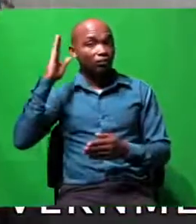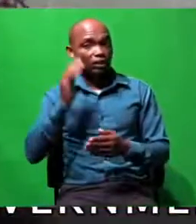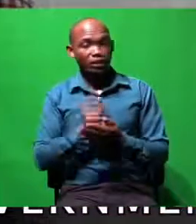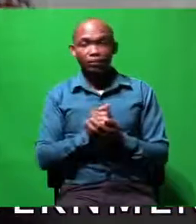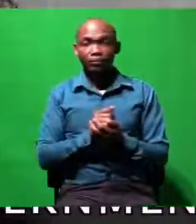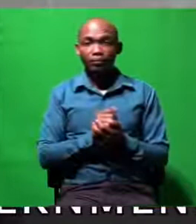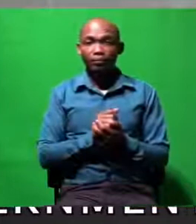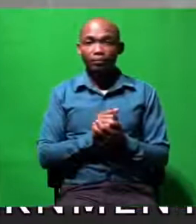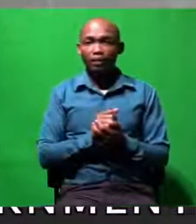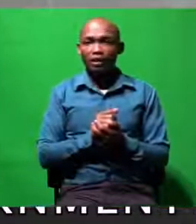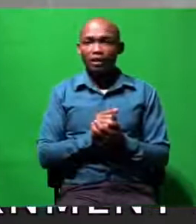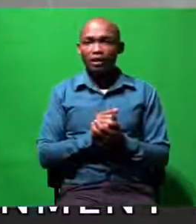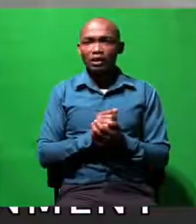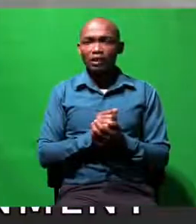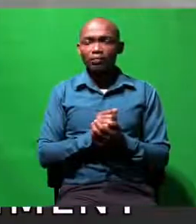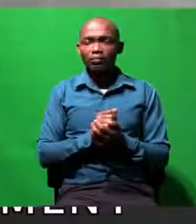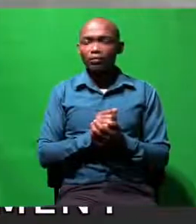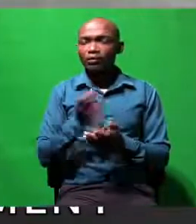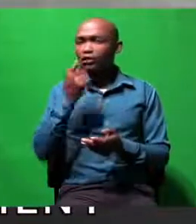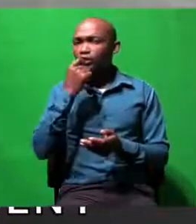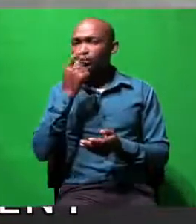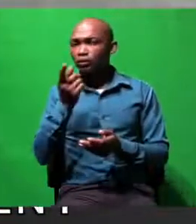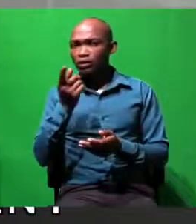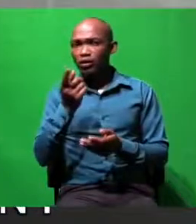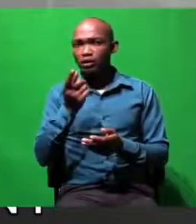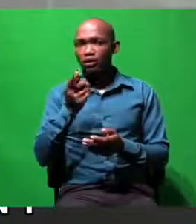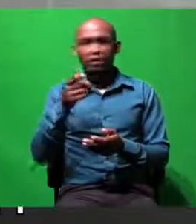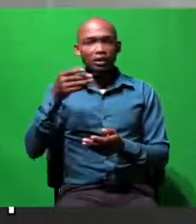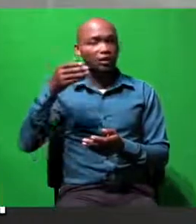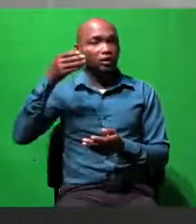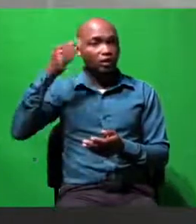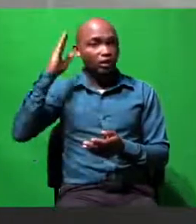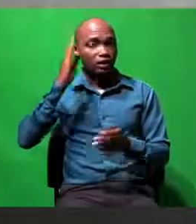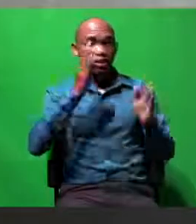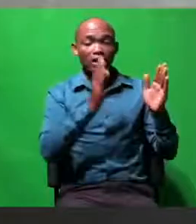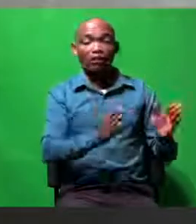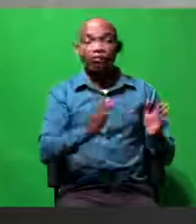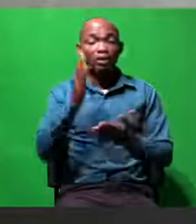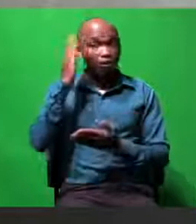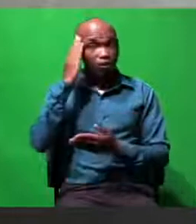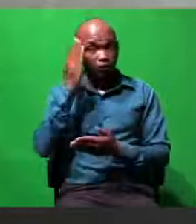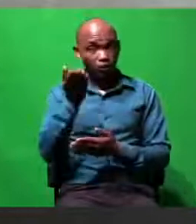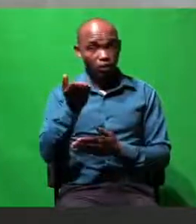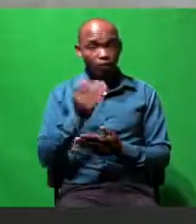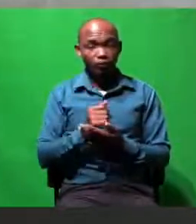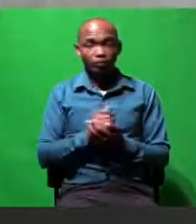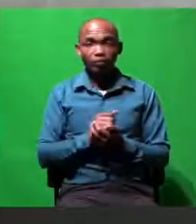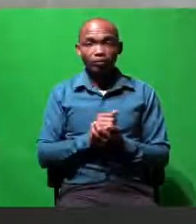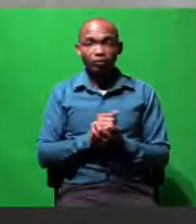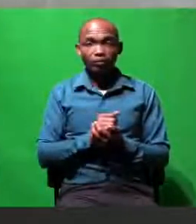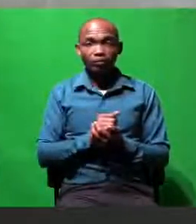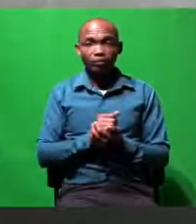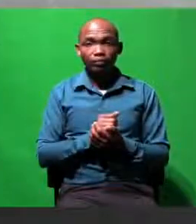So, can you mention any central government you know? Can you mention? Let us mention to